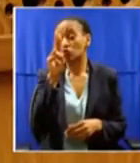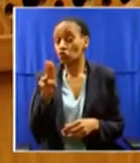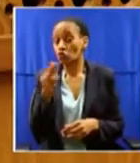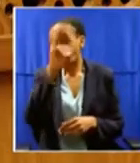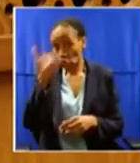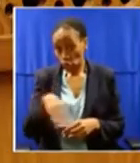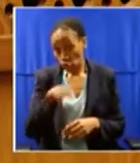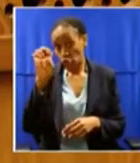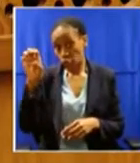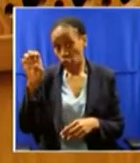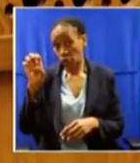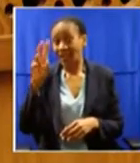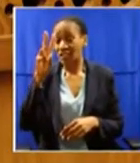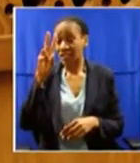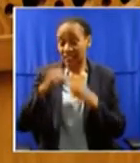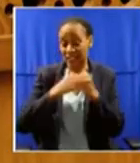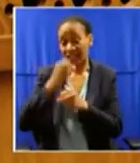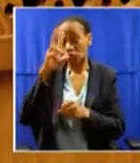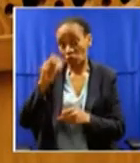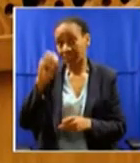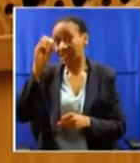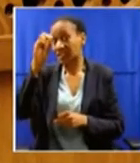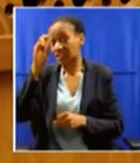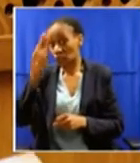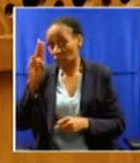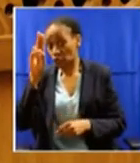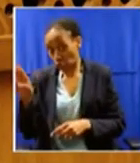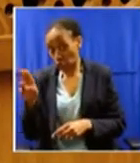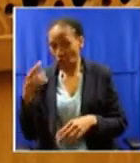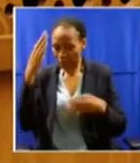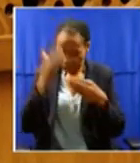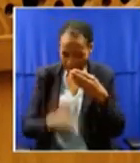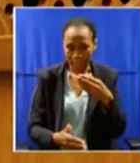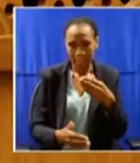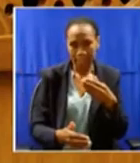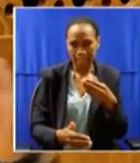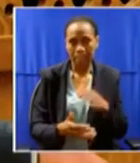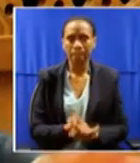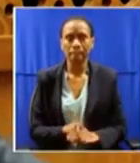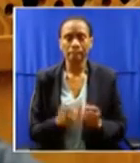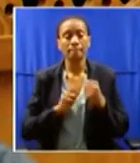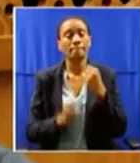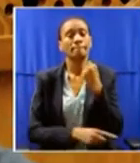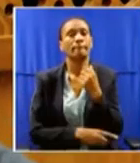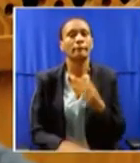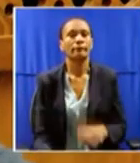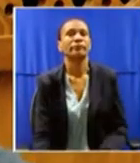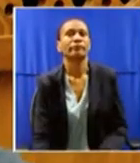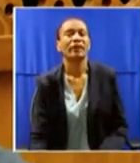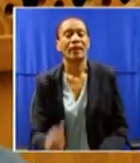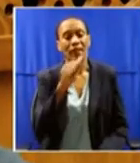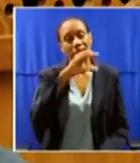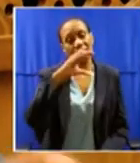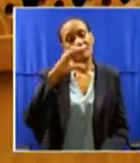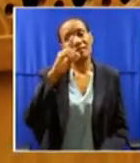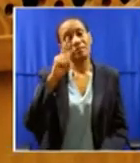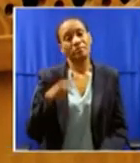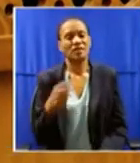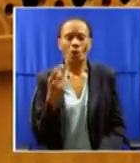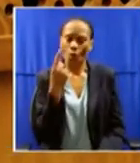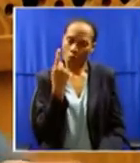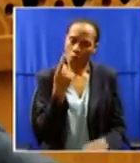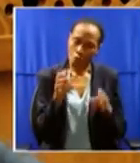when that far-reaching legislation needs to be passed. Lastly, the ACDP is one of the few